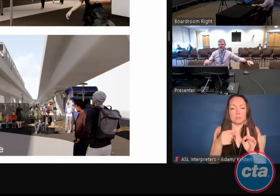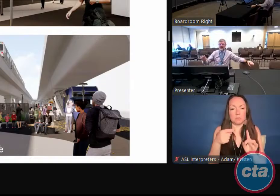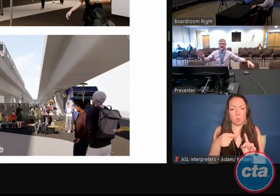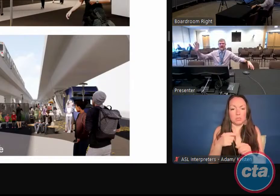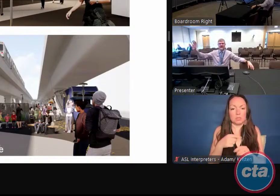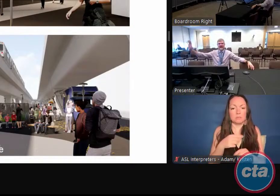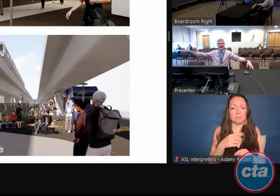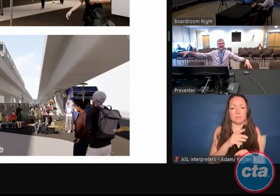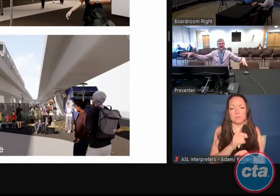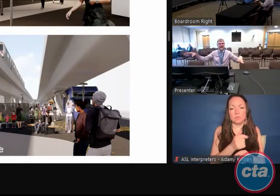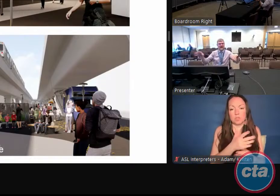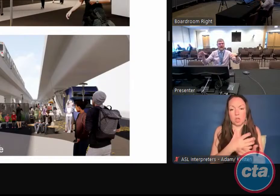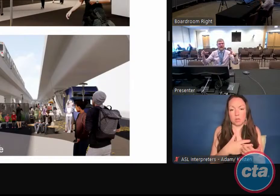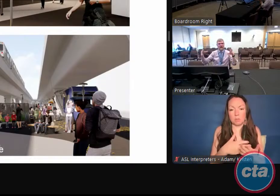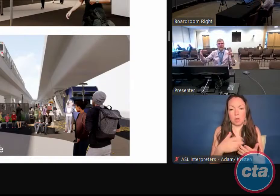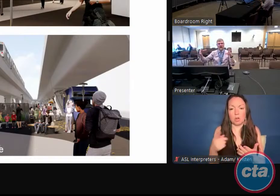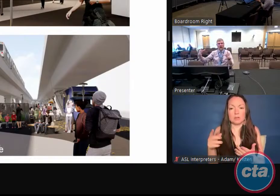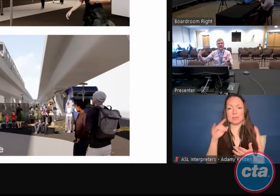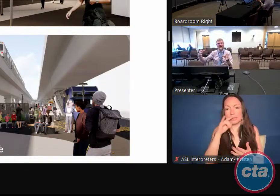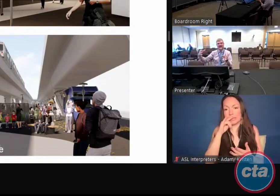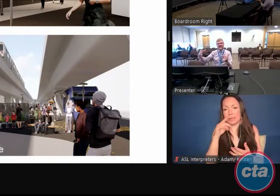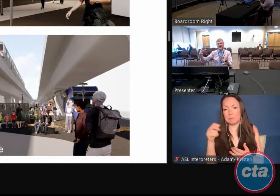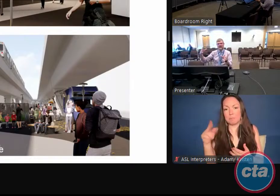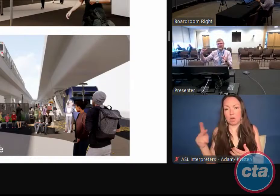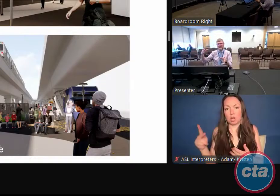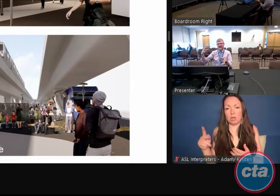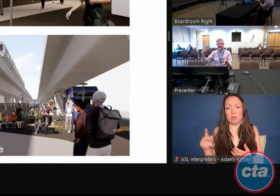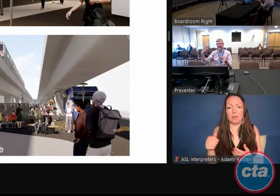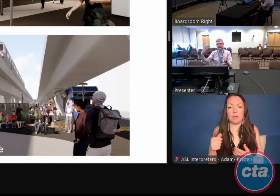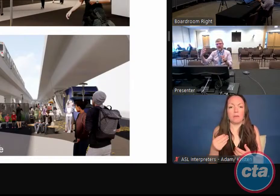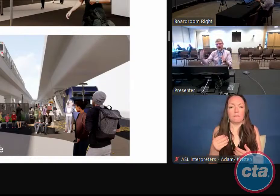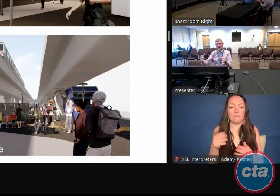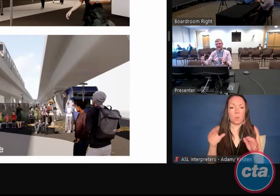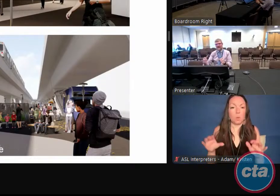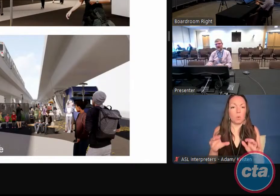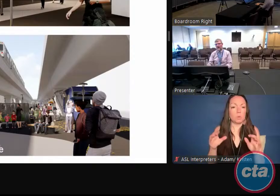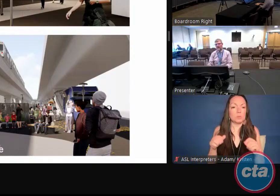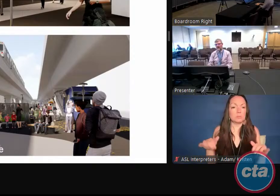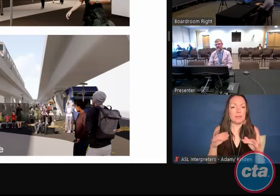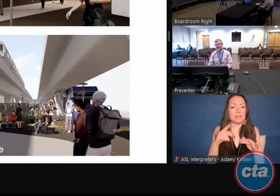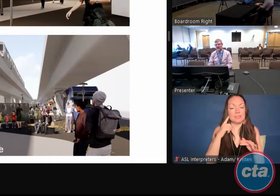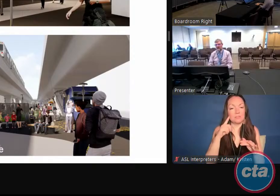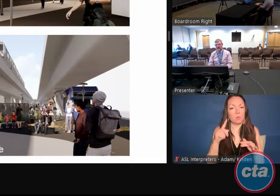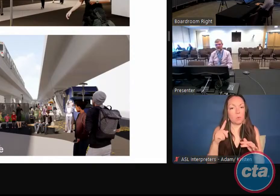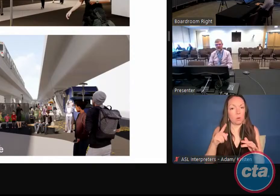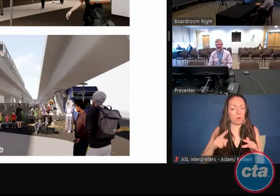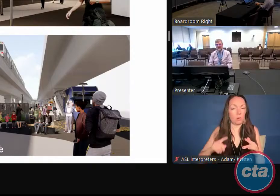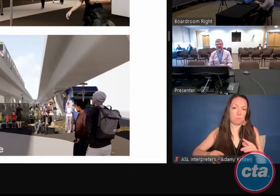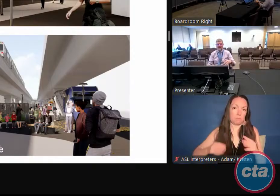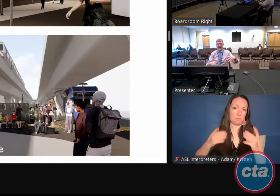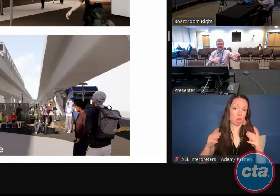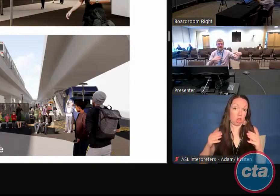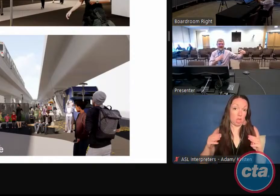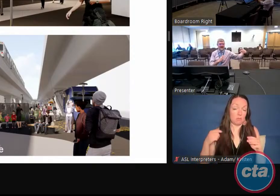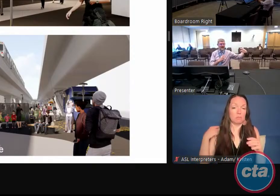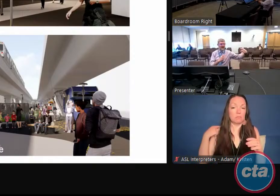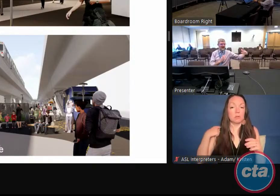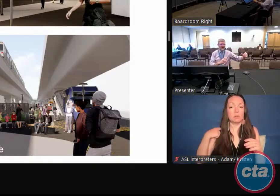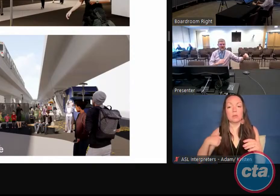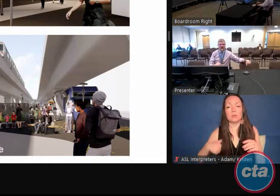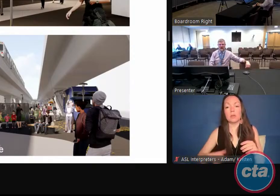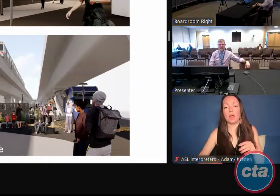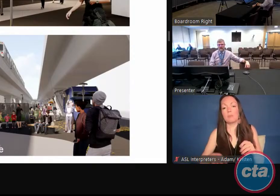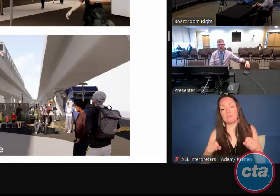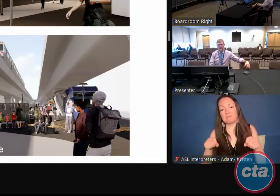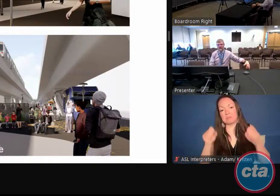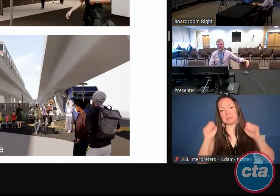There's a kids park scattered there. There's a couple open activatable spaces for markets. There's the ability to have an exercise area